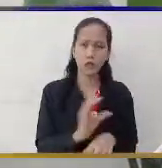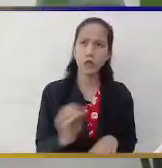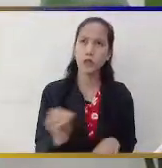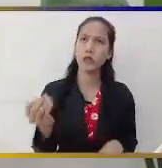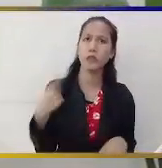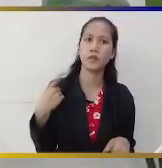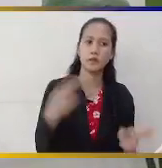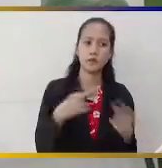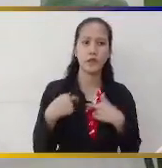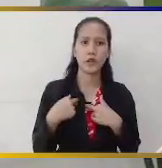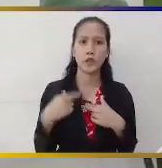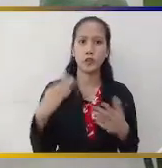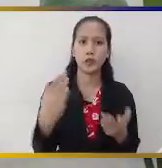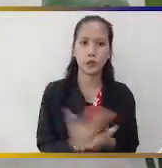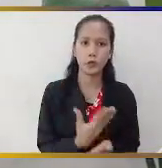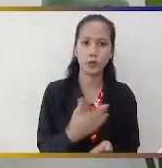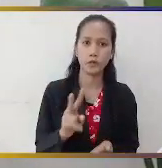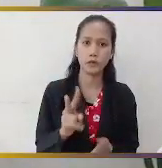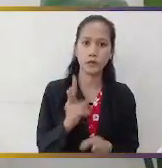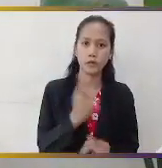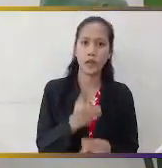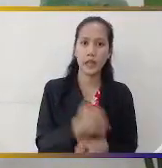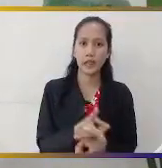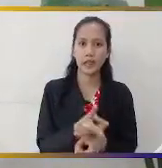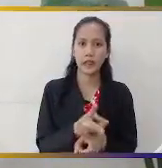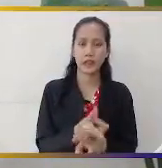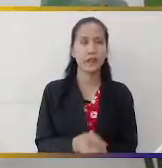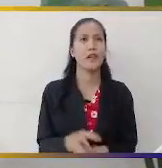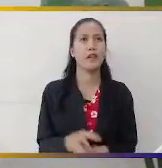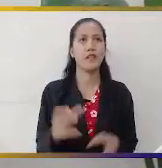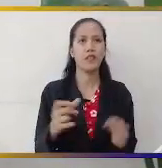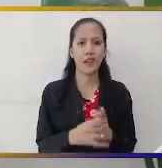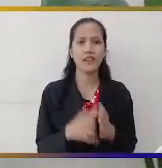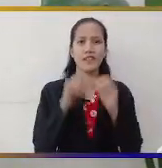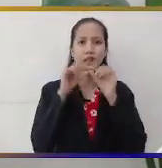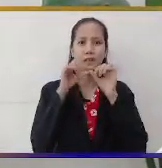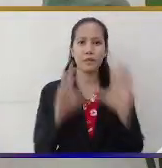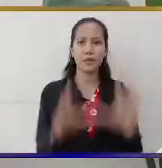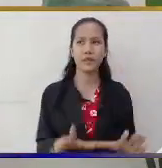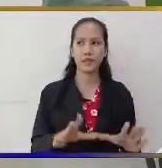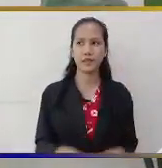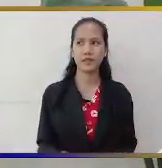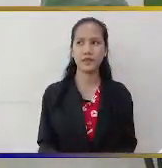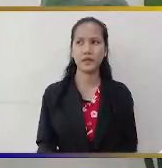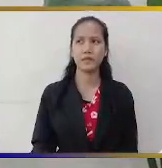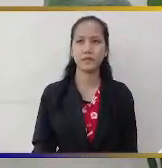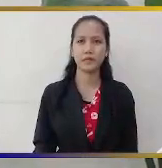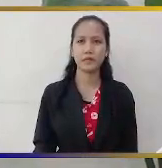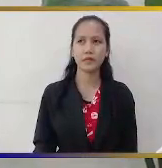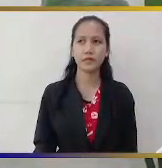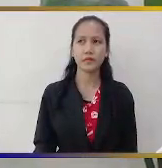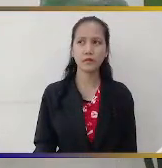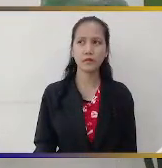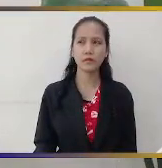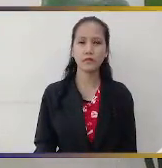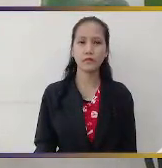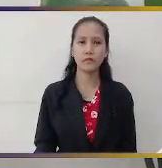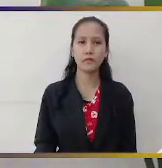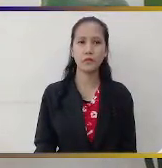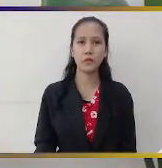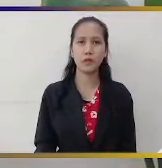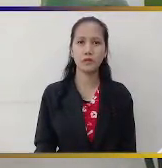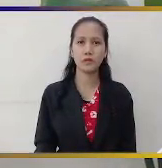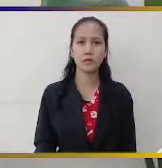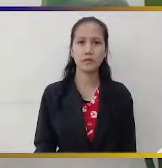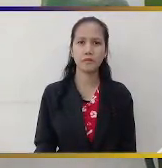going to do something. Amen. Amen. God's going to do something. God's going to do something. God's going to do something. God is not a debtor to any man. You give